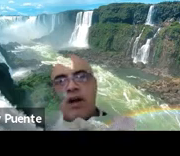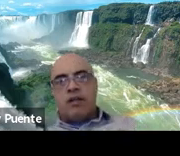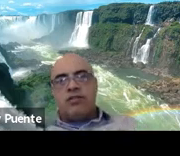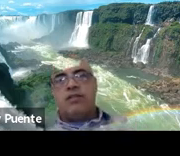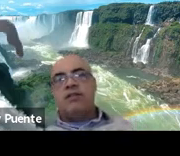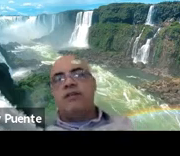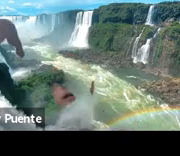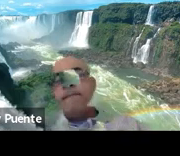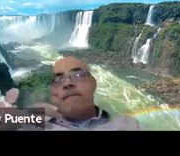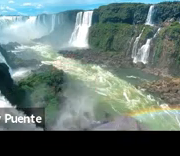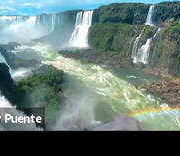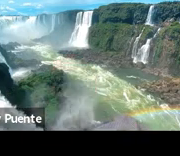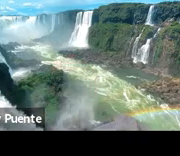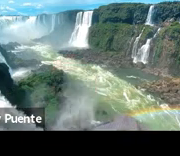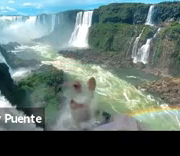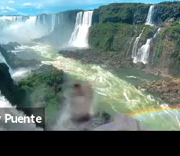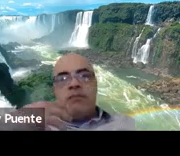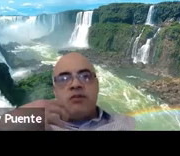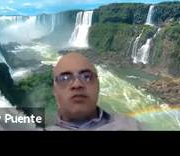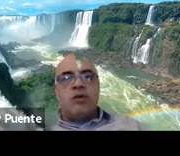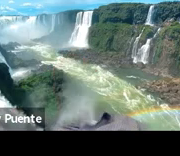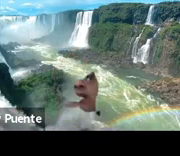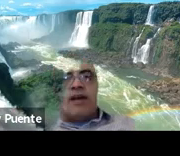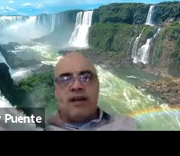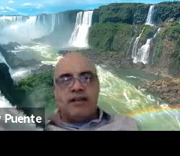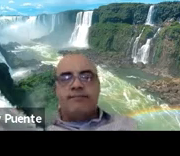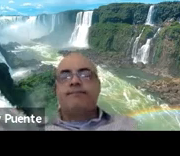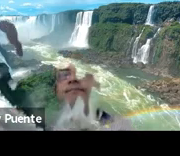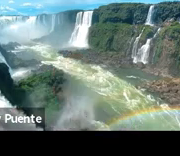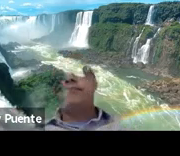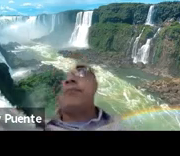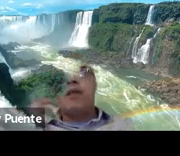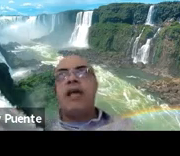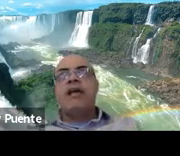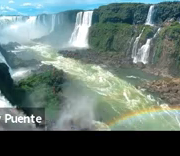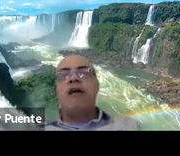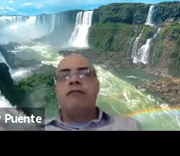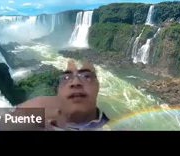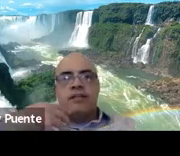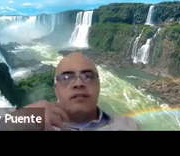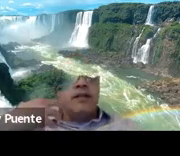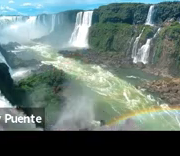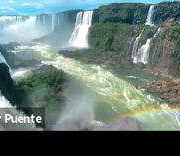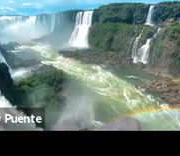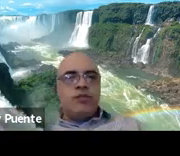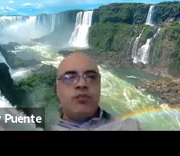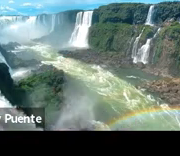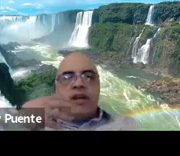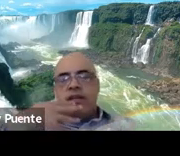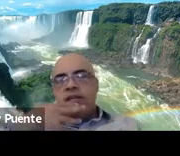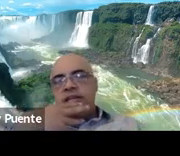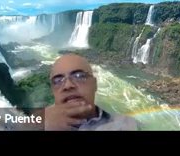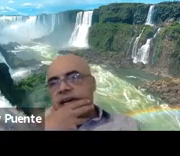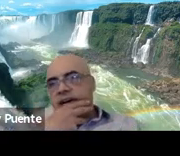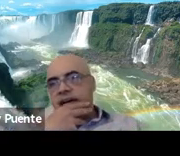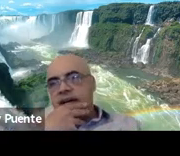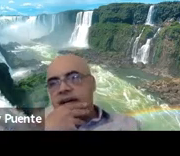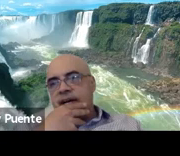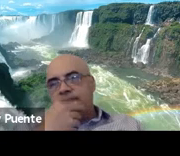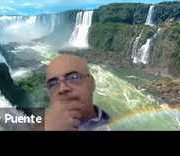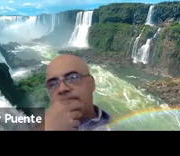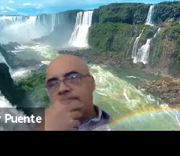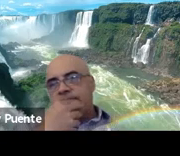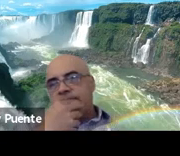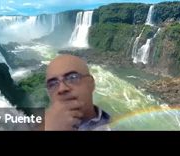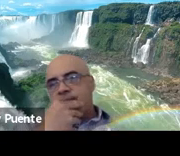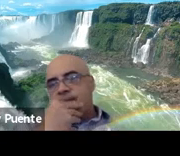our ideology. And so anytime there's sort of like a conflict between,